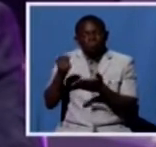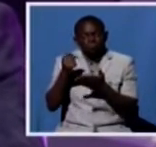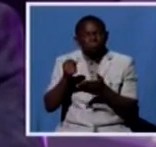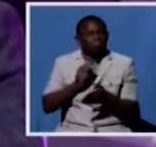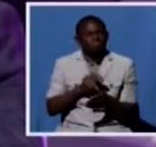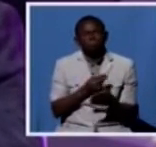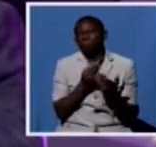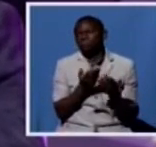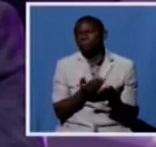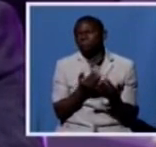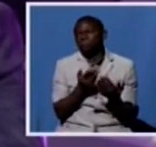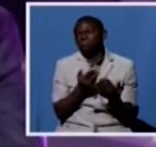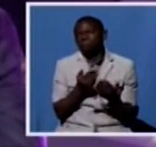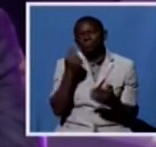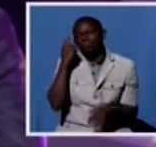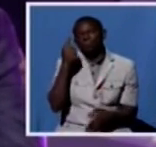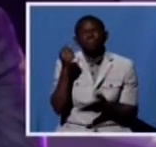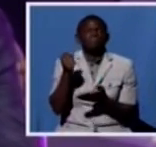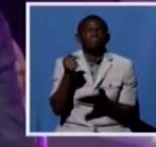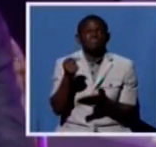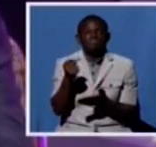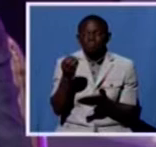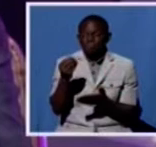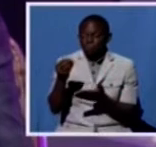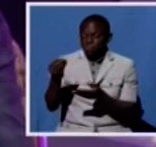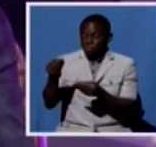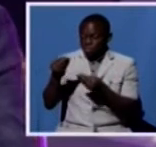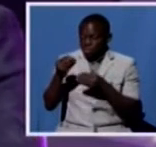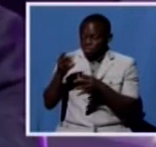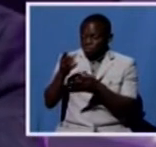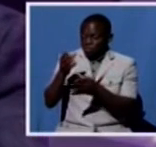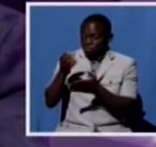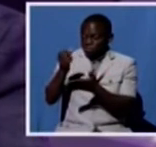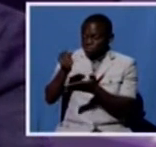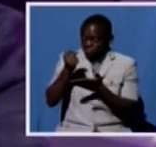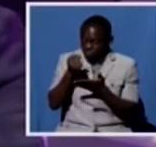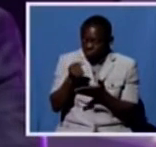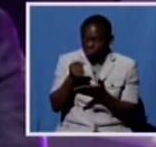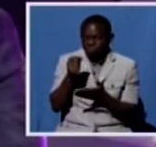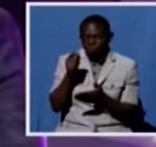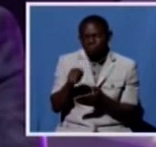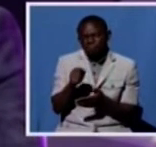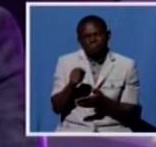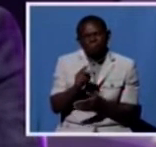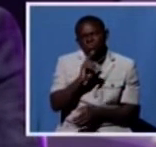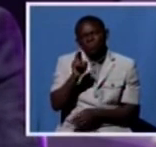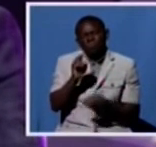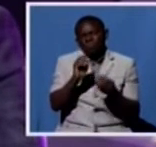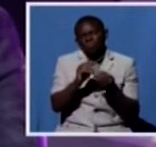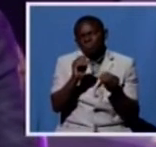and not so aggressive in terms of resource mobilization and also value for